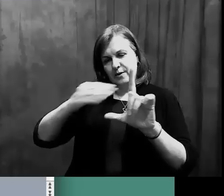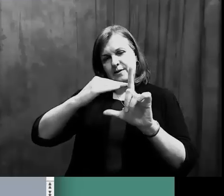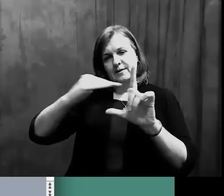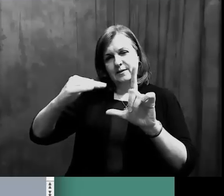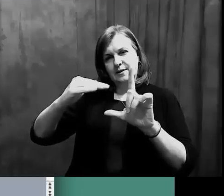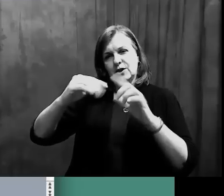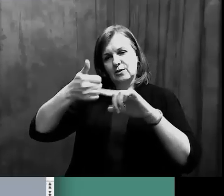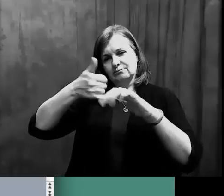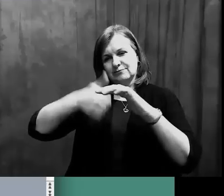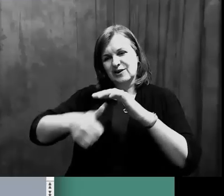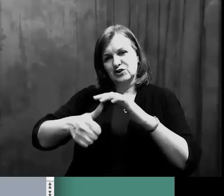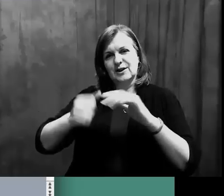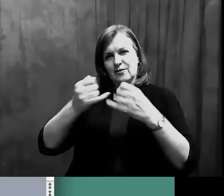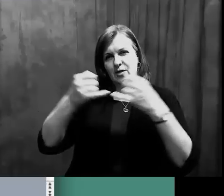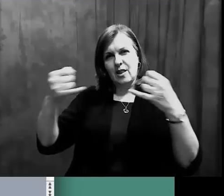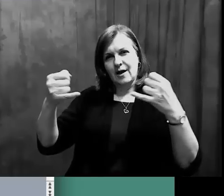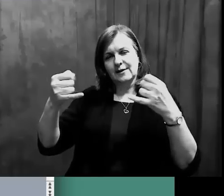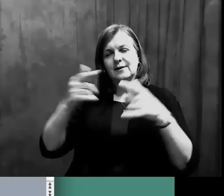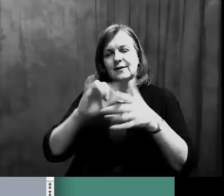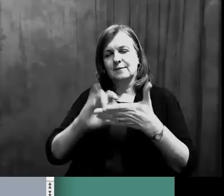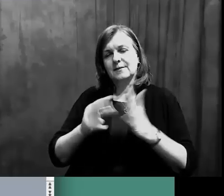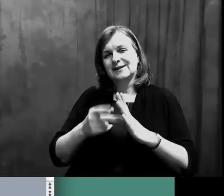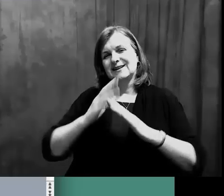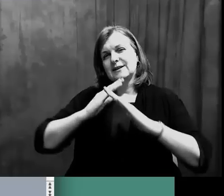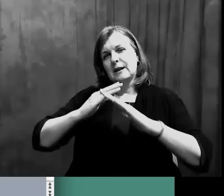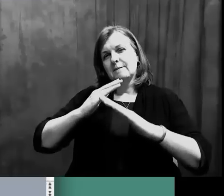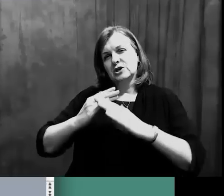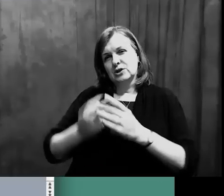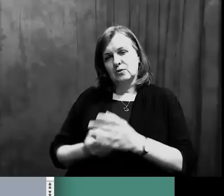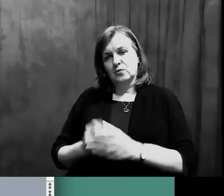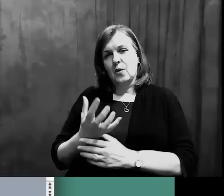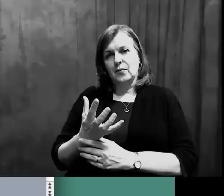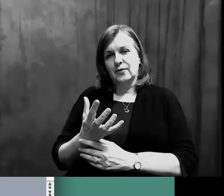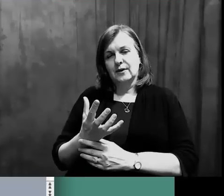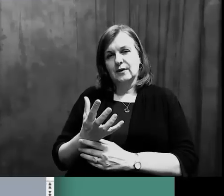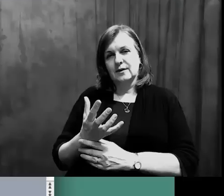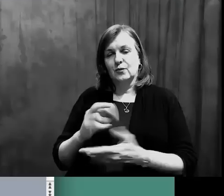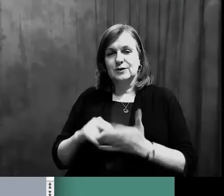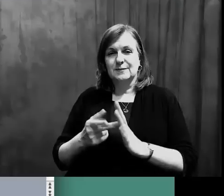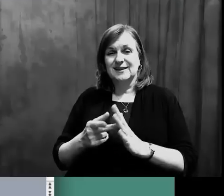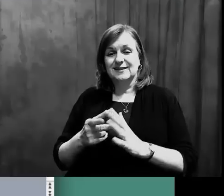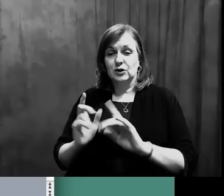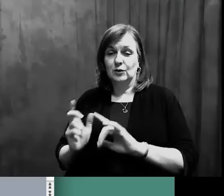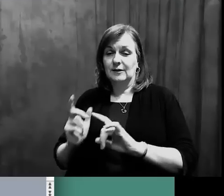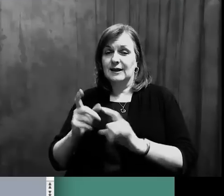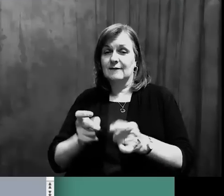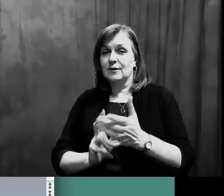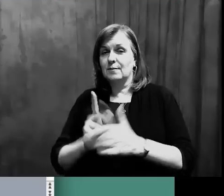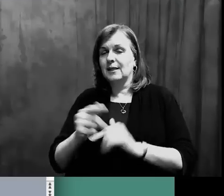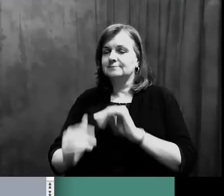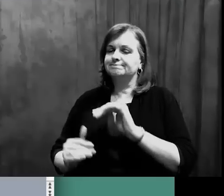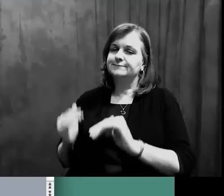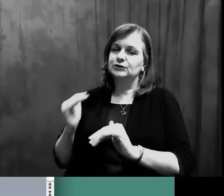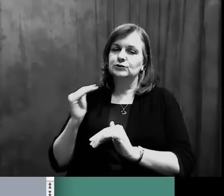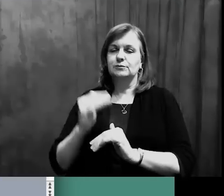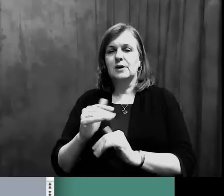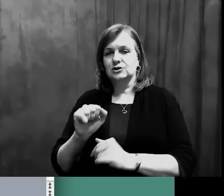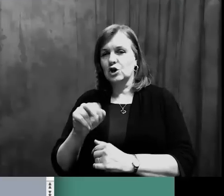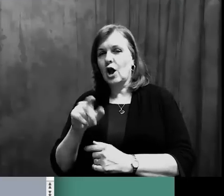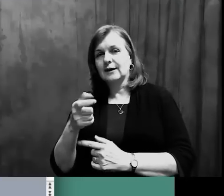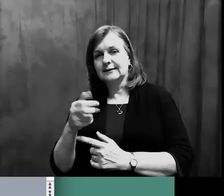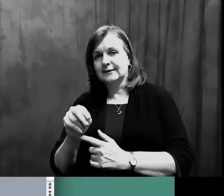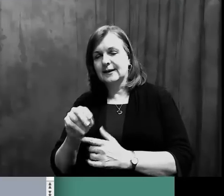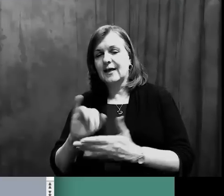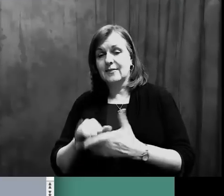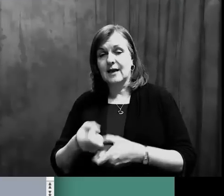fall off, we go into this inhibition zone at the bottom. So we've actually added so much auxin